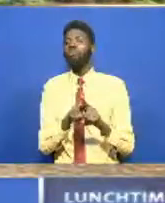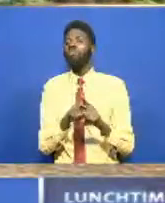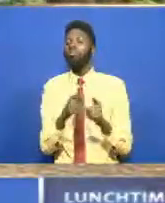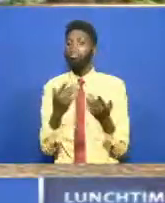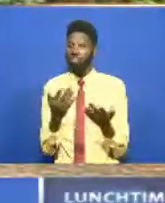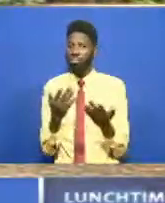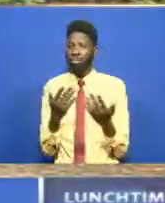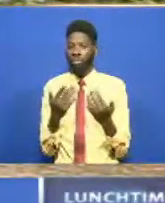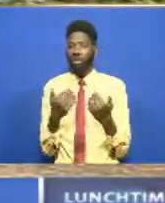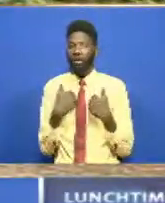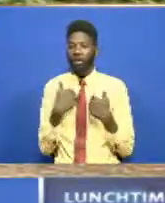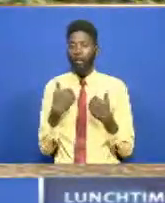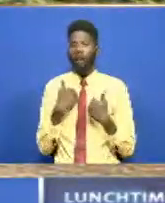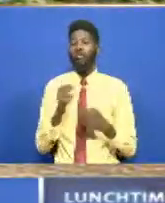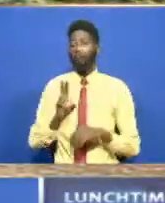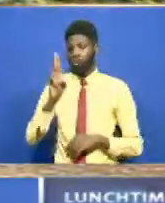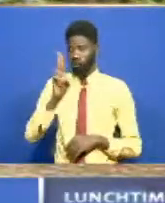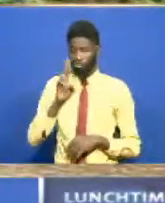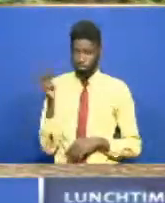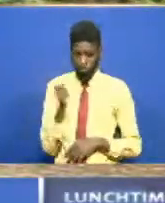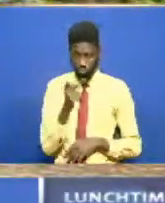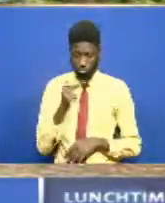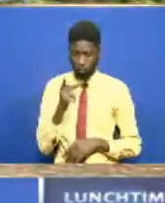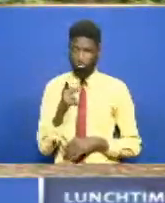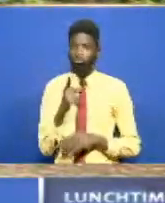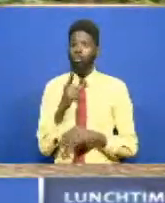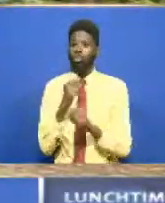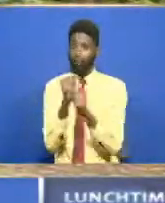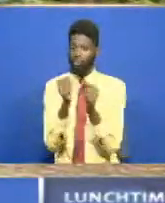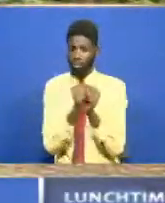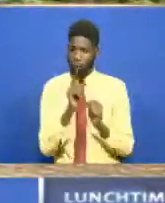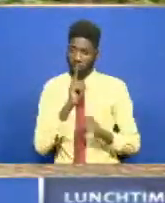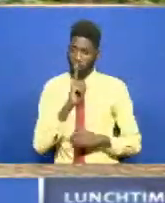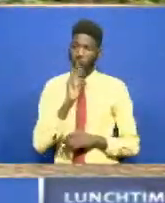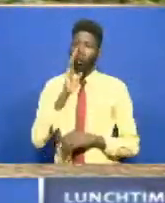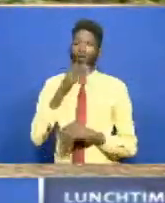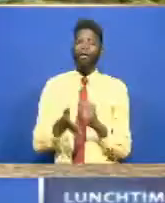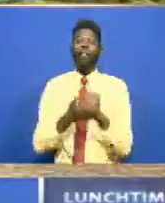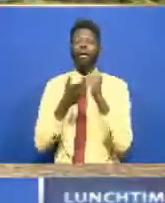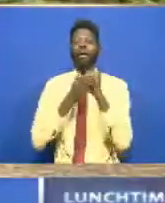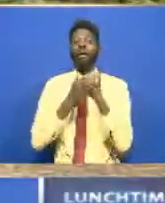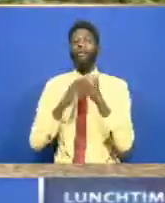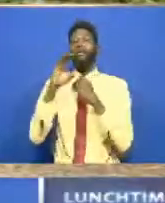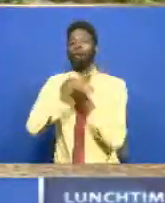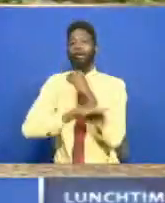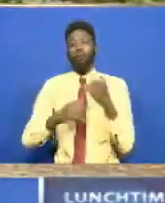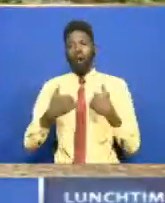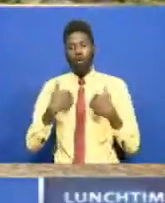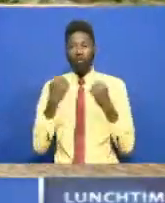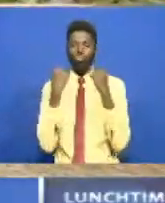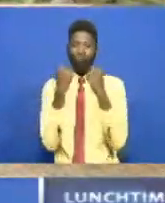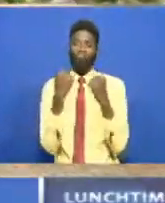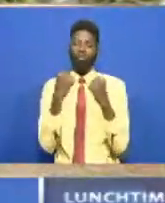state. And those are the things that will make this country really stable, and we have a very stable government. That's